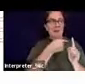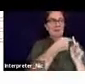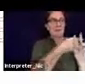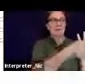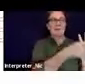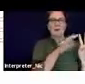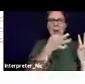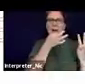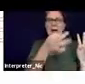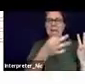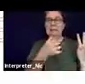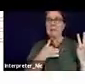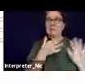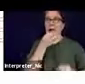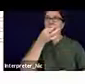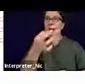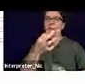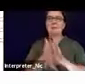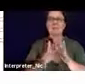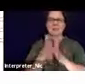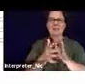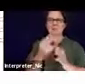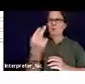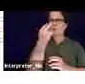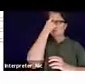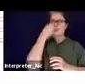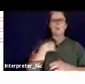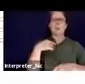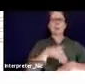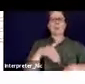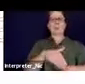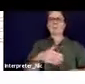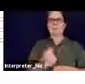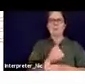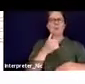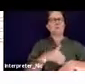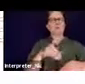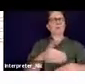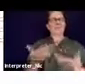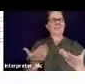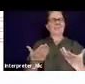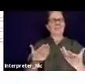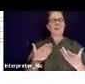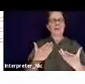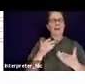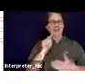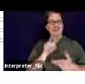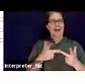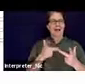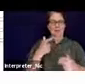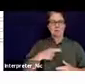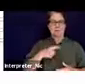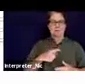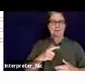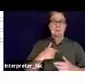fear that we're going to be seen as a hassle or we're going to be seen as causing a fuss. And again, it's just another reason that we're giving the employer